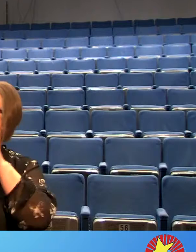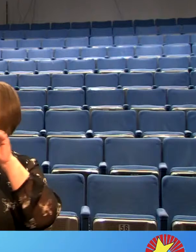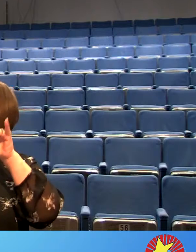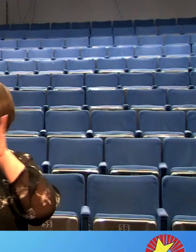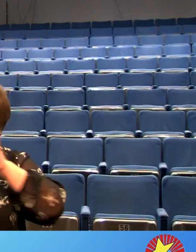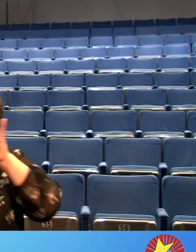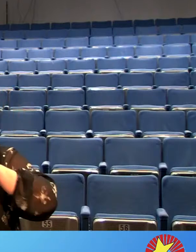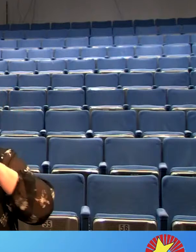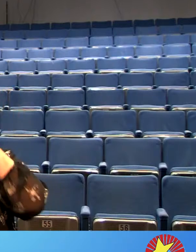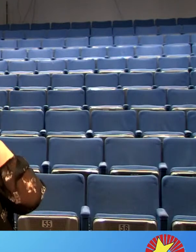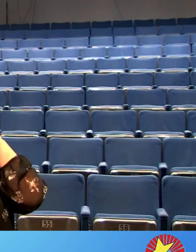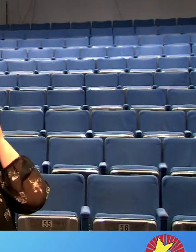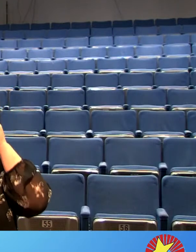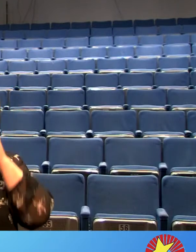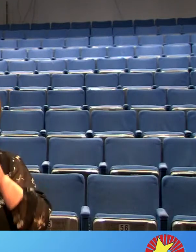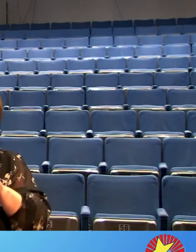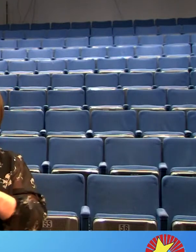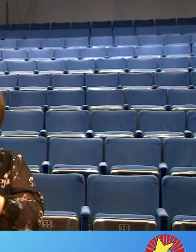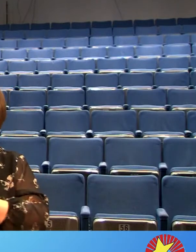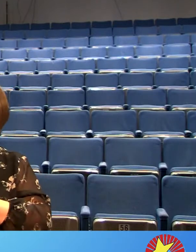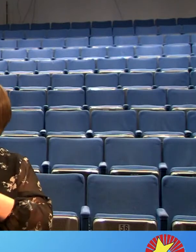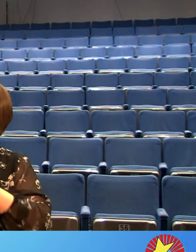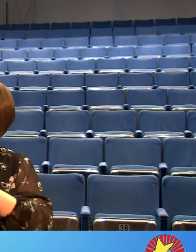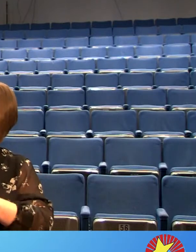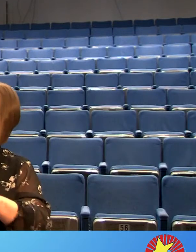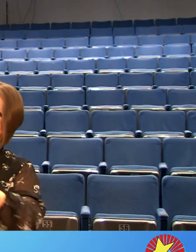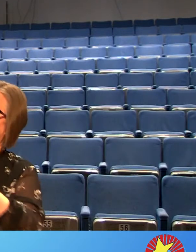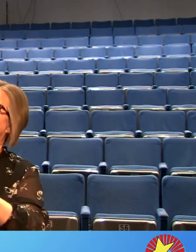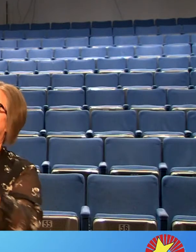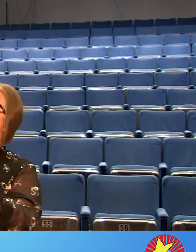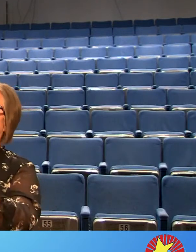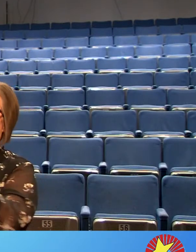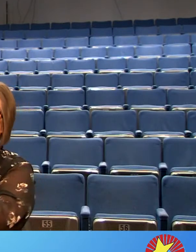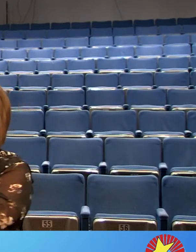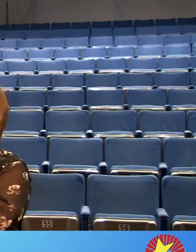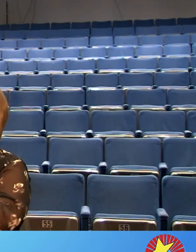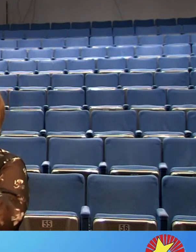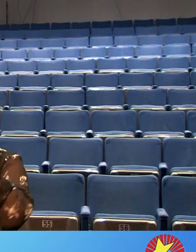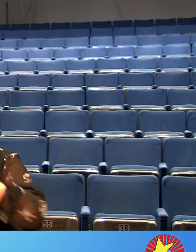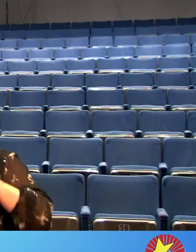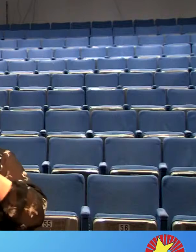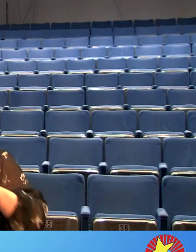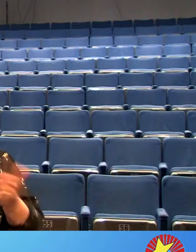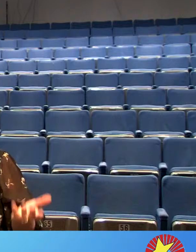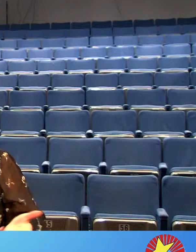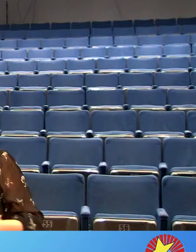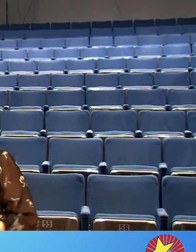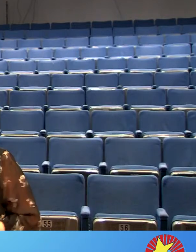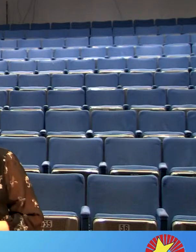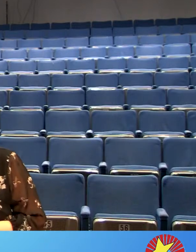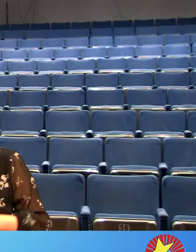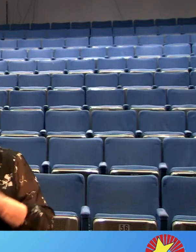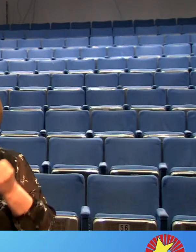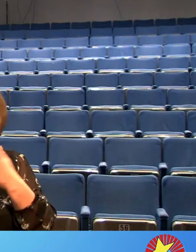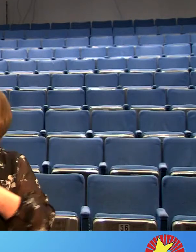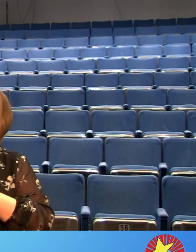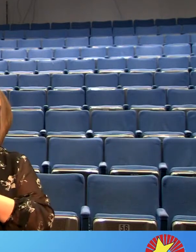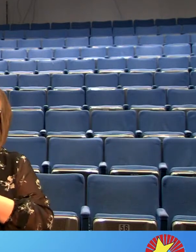to see teachers actively teaching to the standards, to expose the students to those